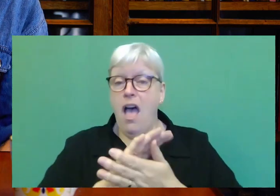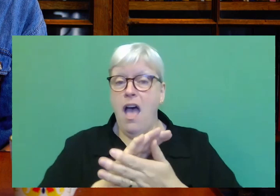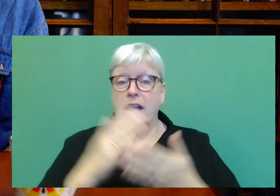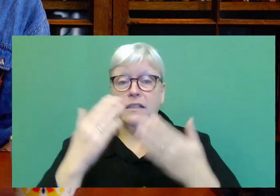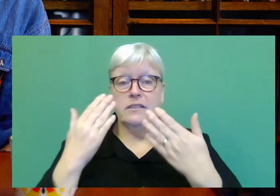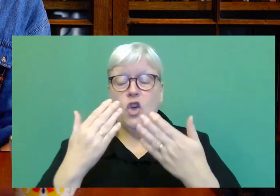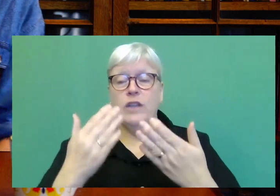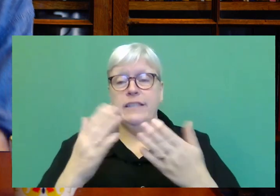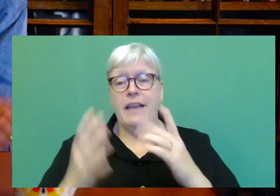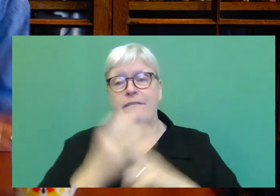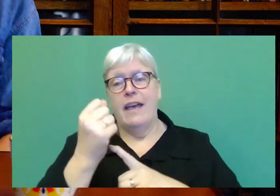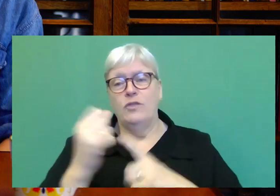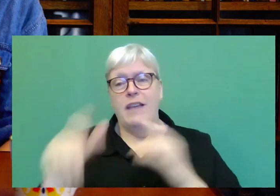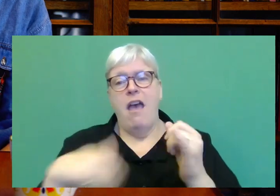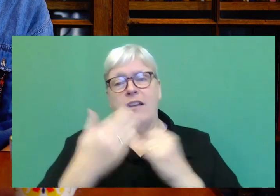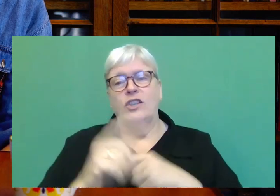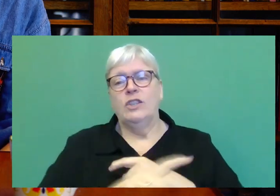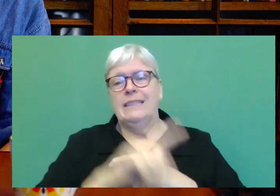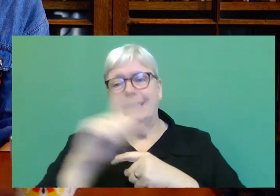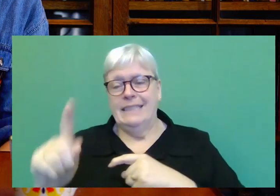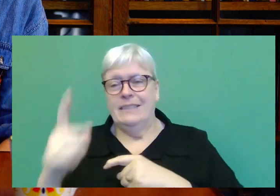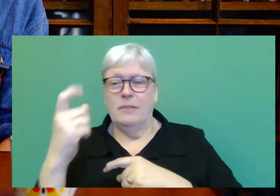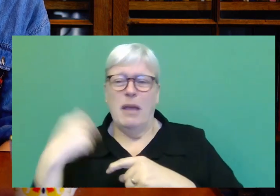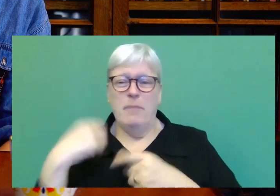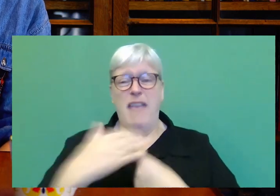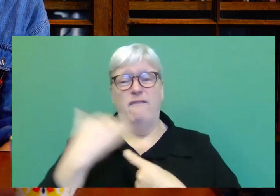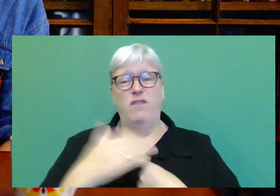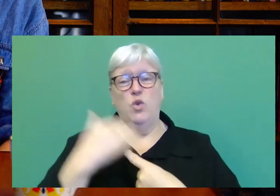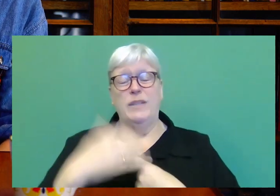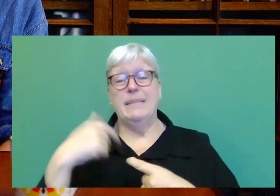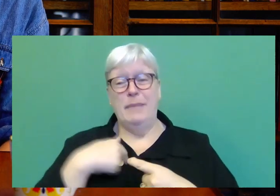process, because it might have been too influential for me. And so I sort of